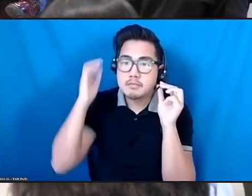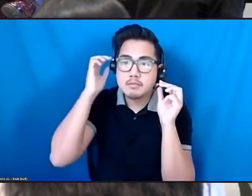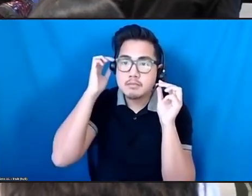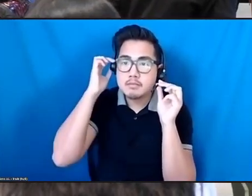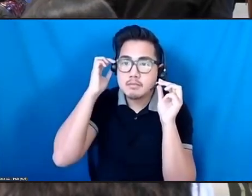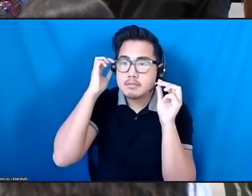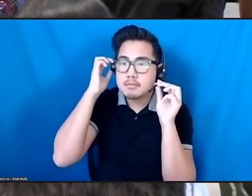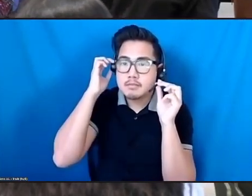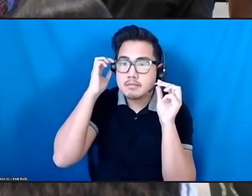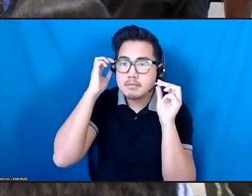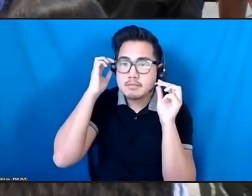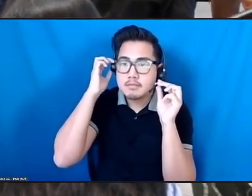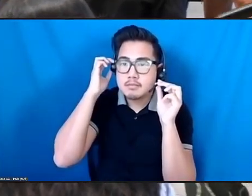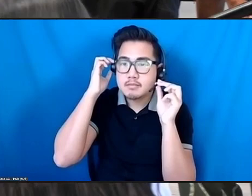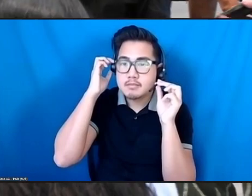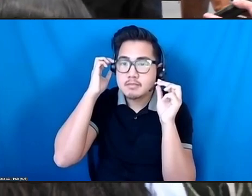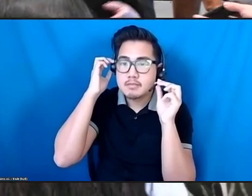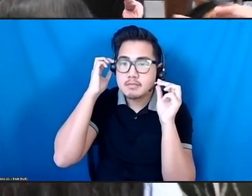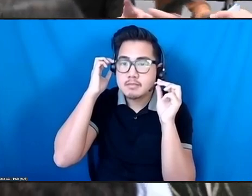I'm sorry, I'm not speaking to the mic.